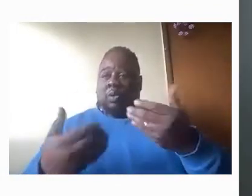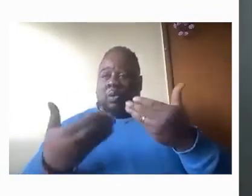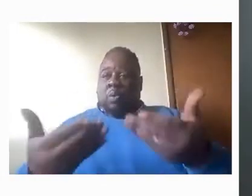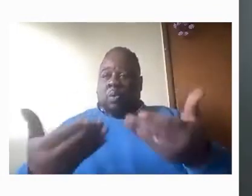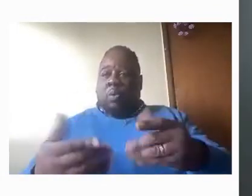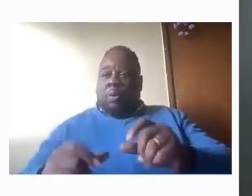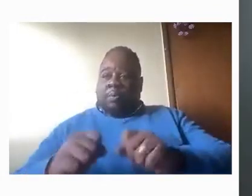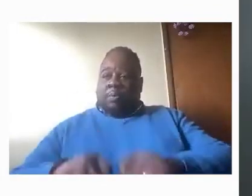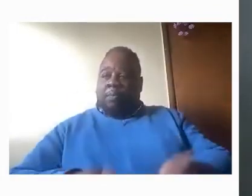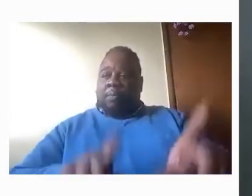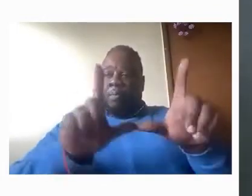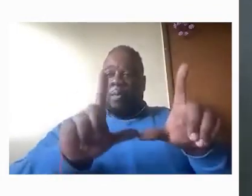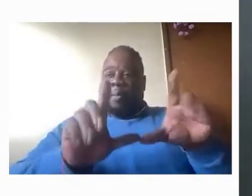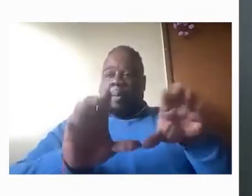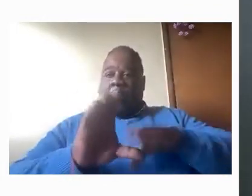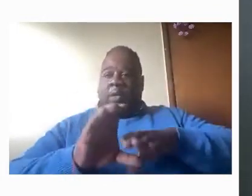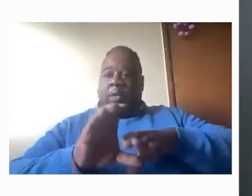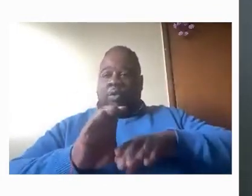in the Q&A feature.